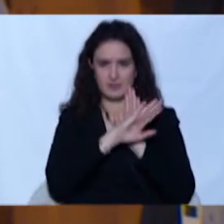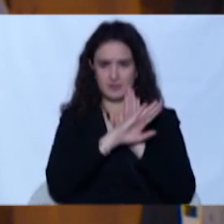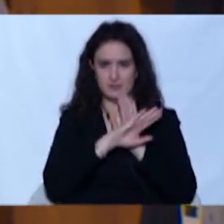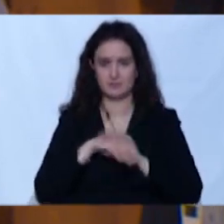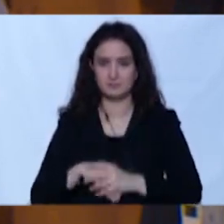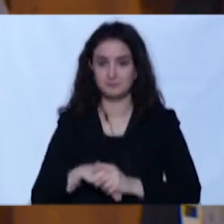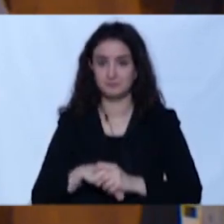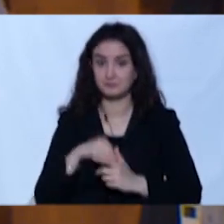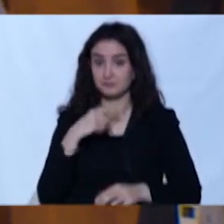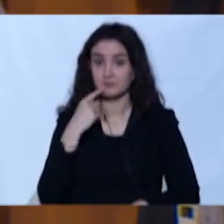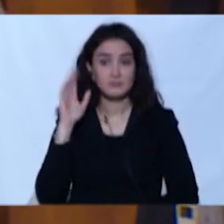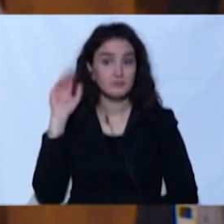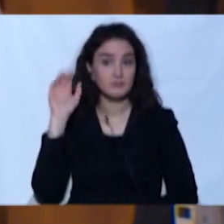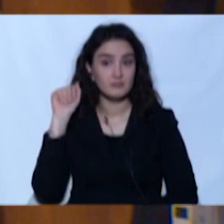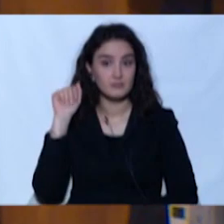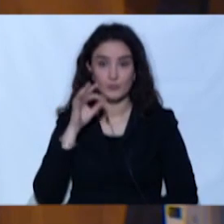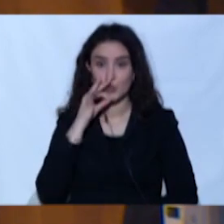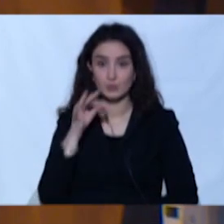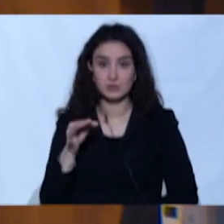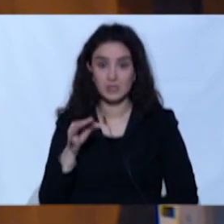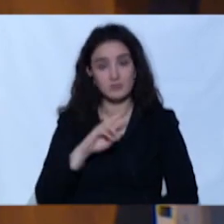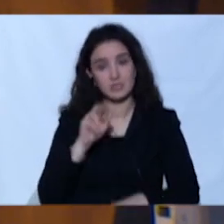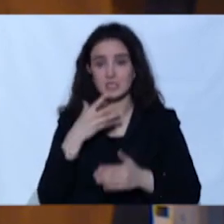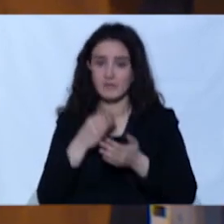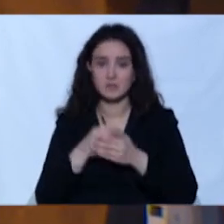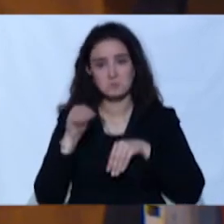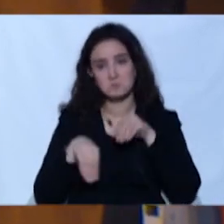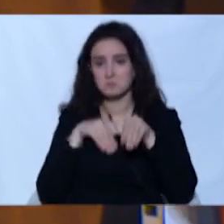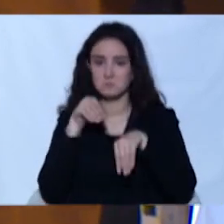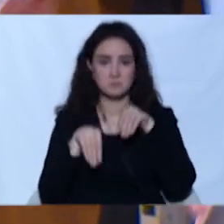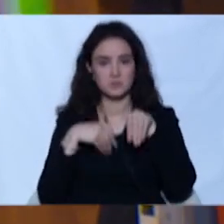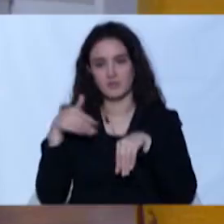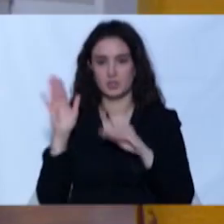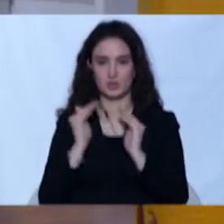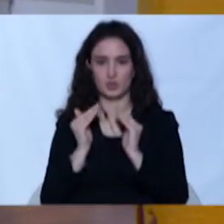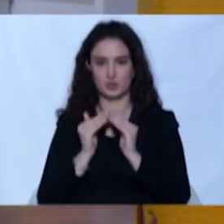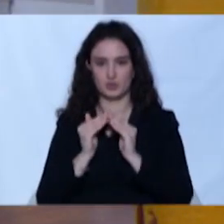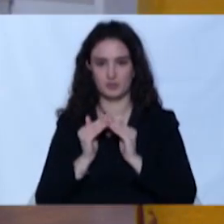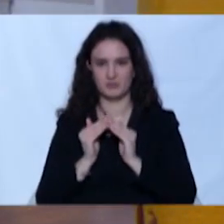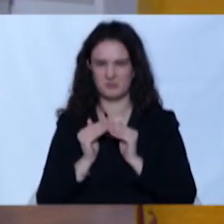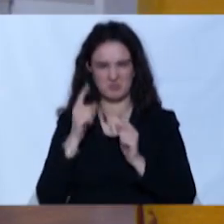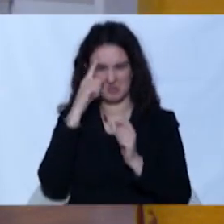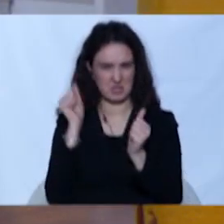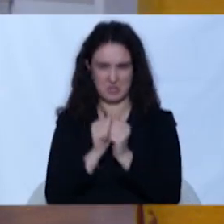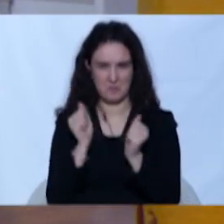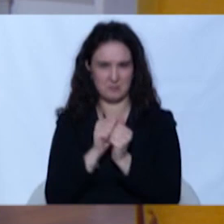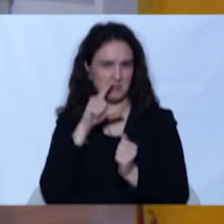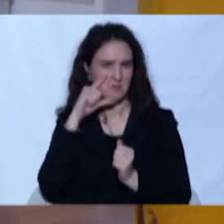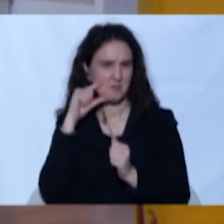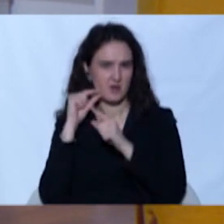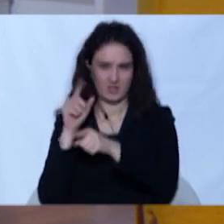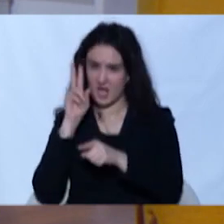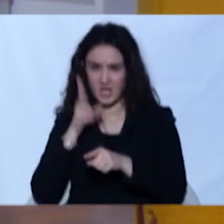said goodbye to the mouse and went to his house. Silly old fox, doesn't he